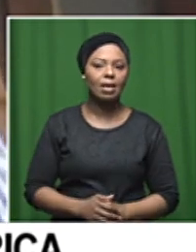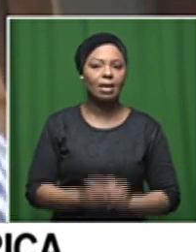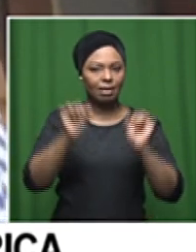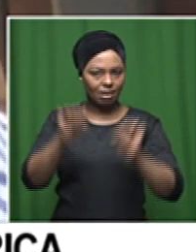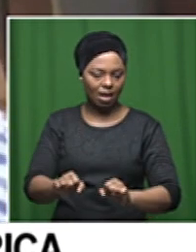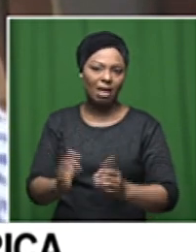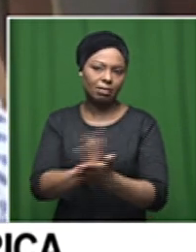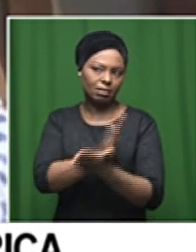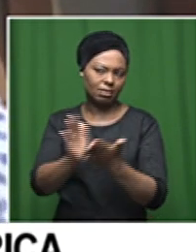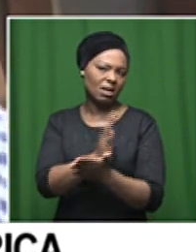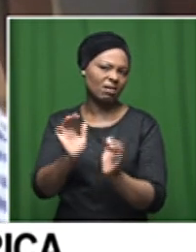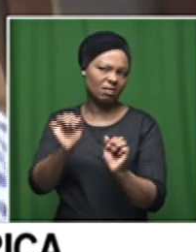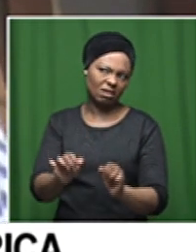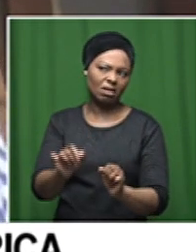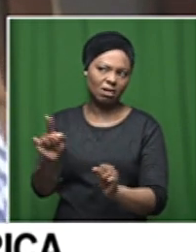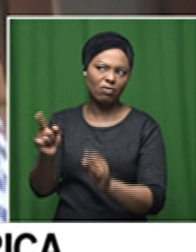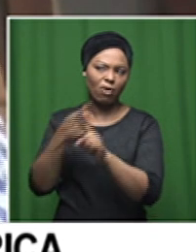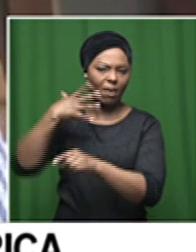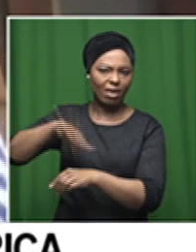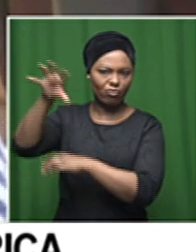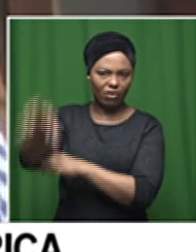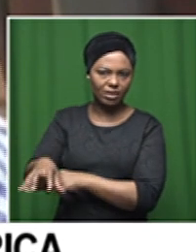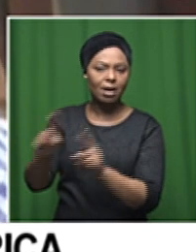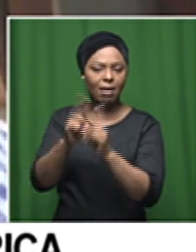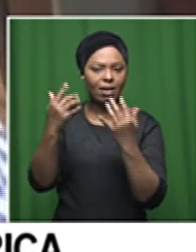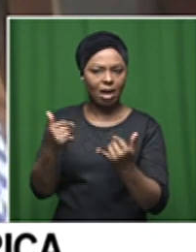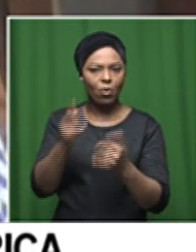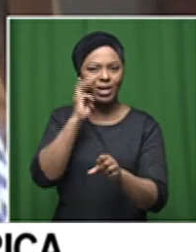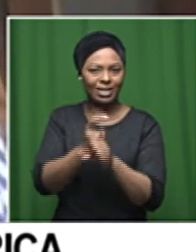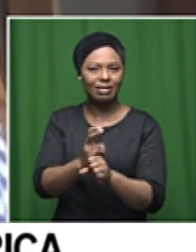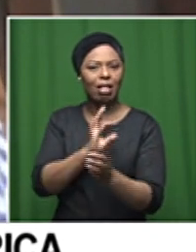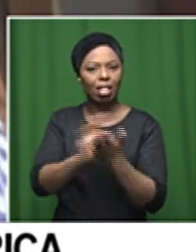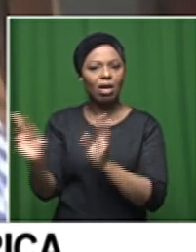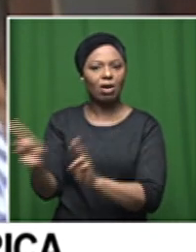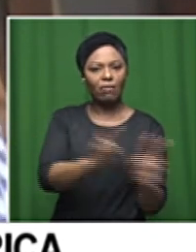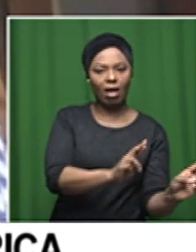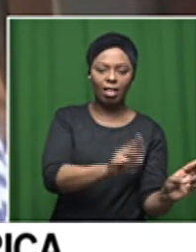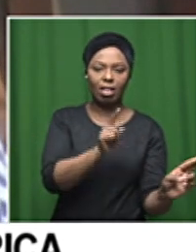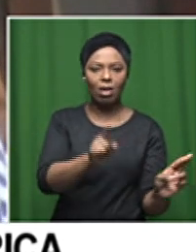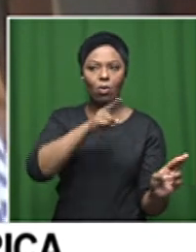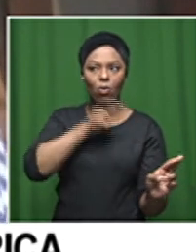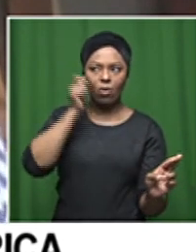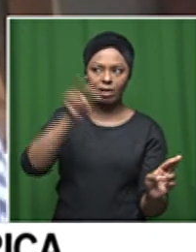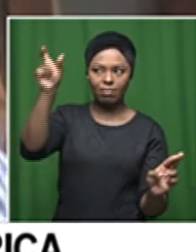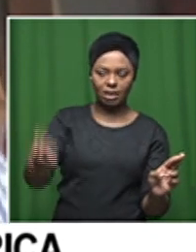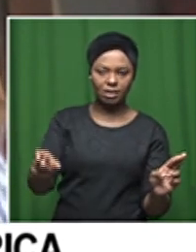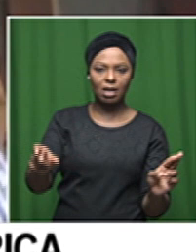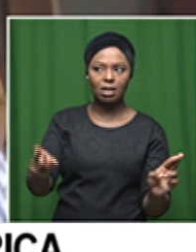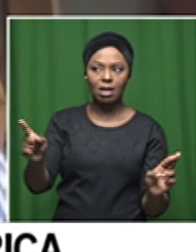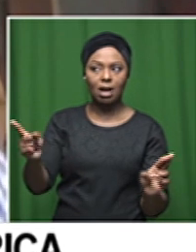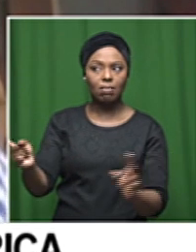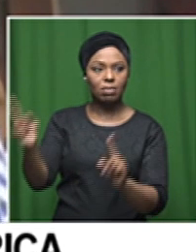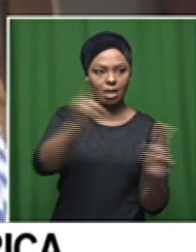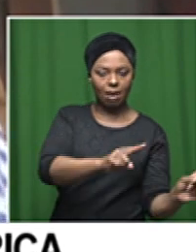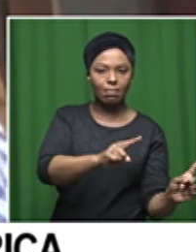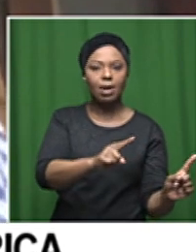now we are having this so-called clean referral routes, so that when the patients come, they are known that they are coming to the